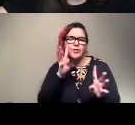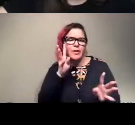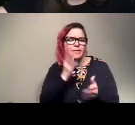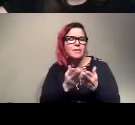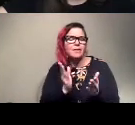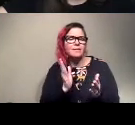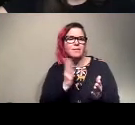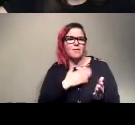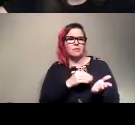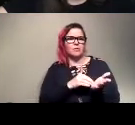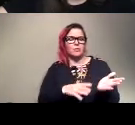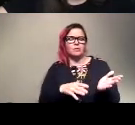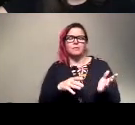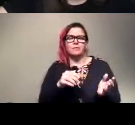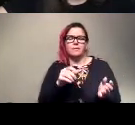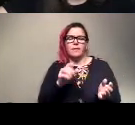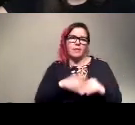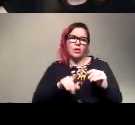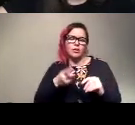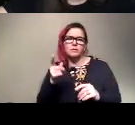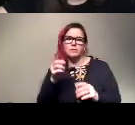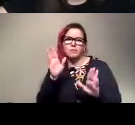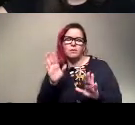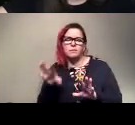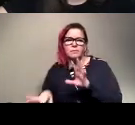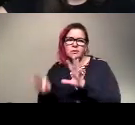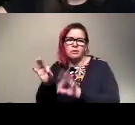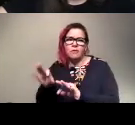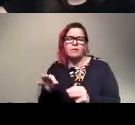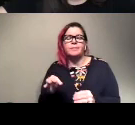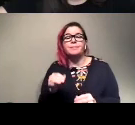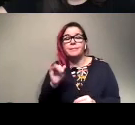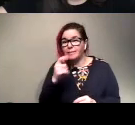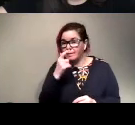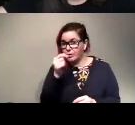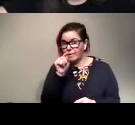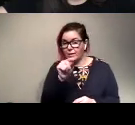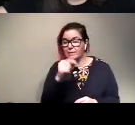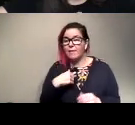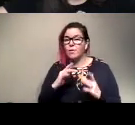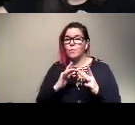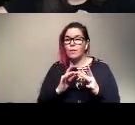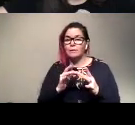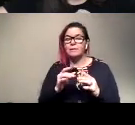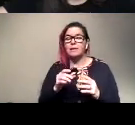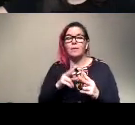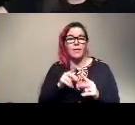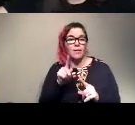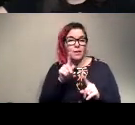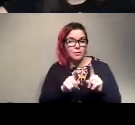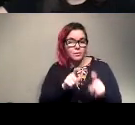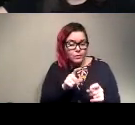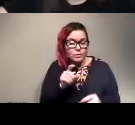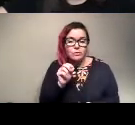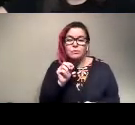just making awesome discoveries. And if you're interested in this, we have a website where you can either ask questions or